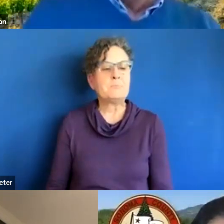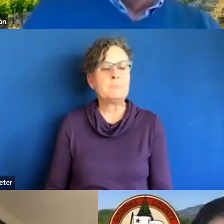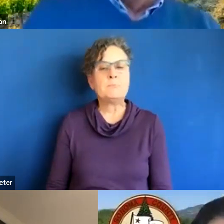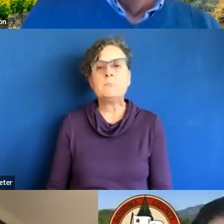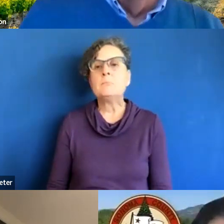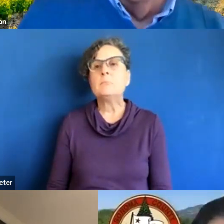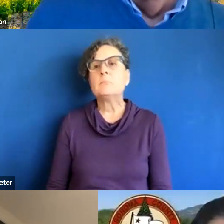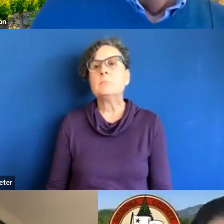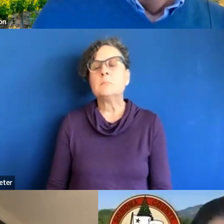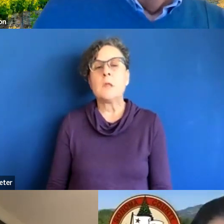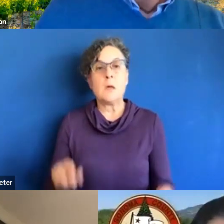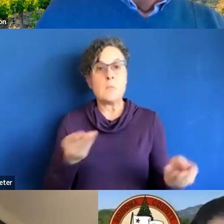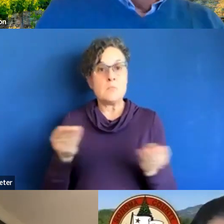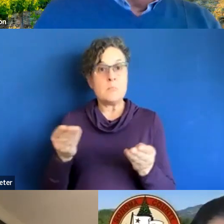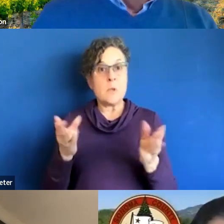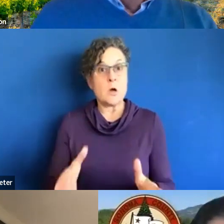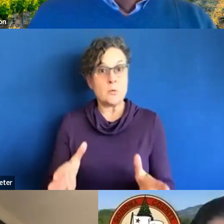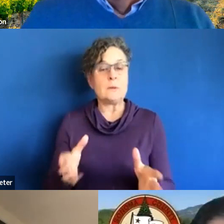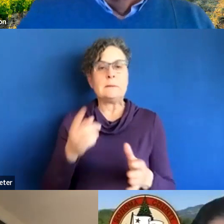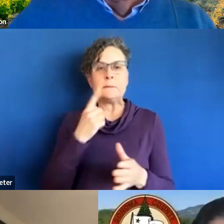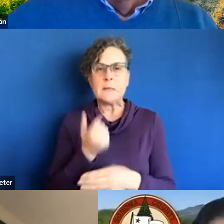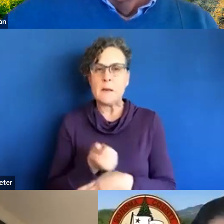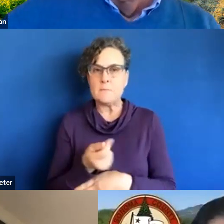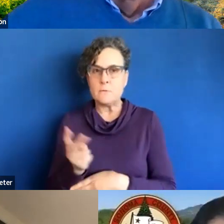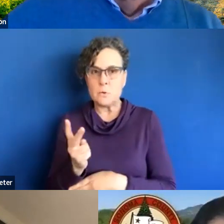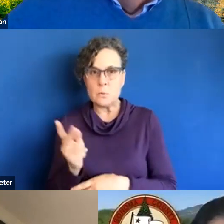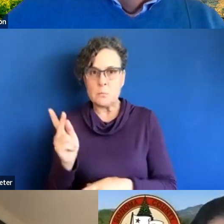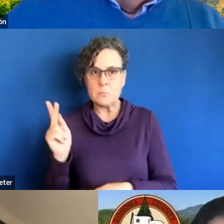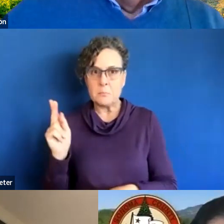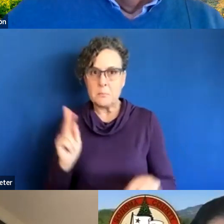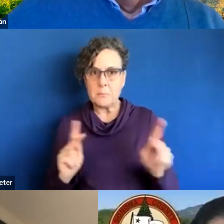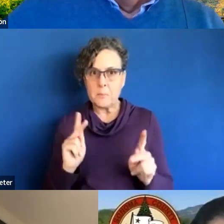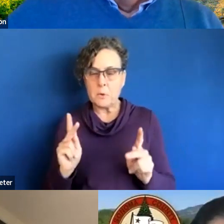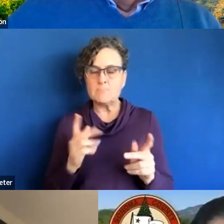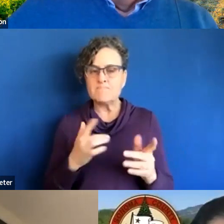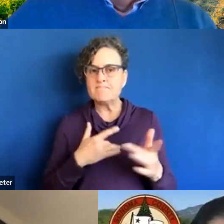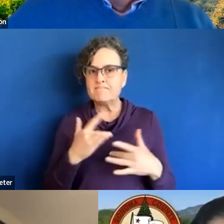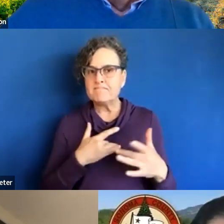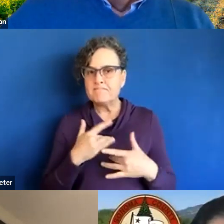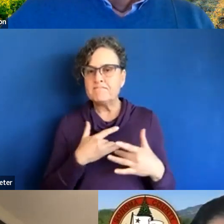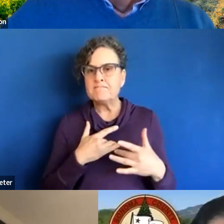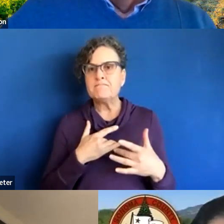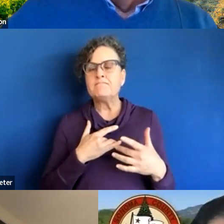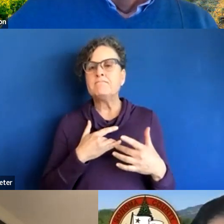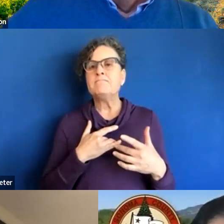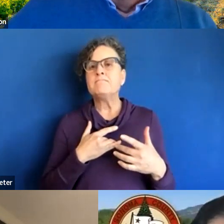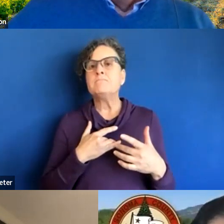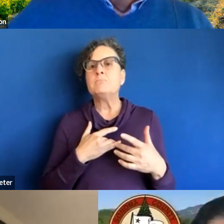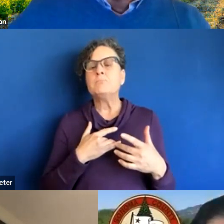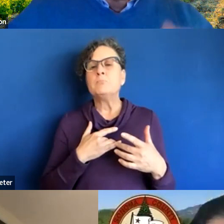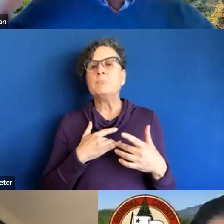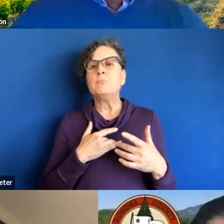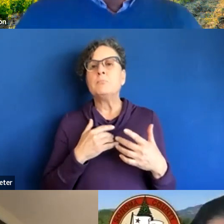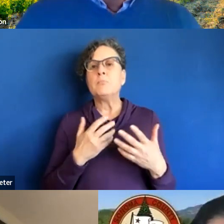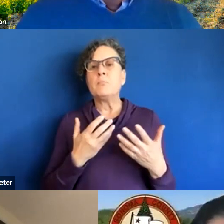A couple of our listeners, viewers are concerned about this as a residual impact